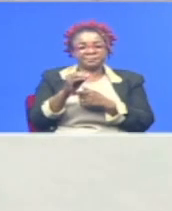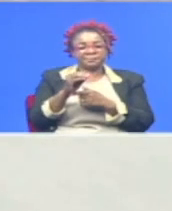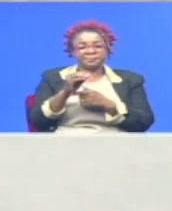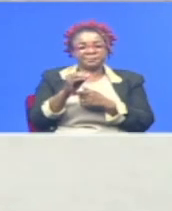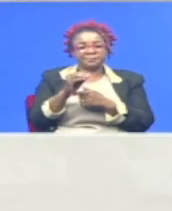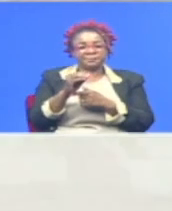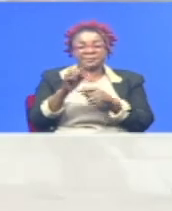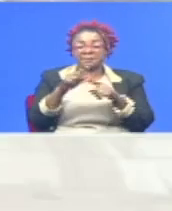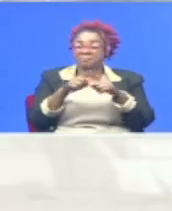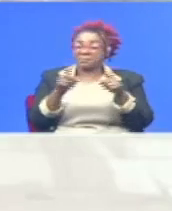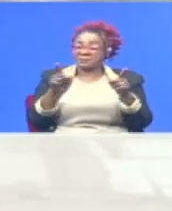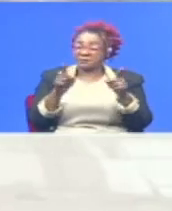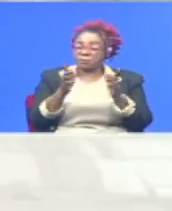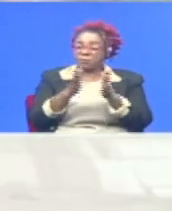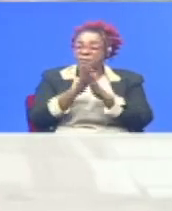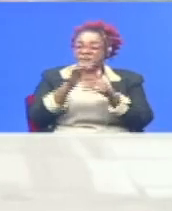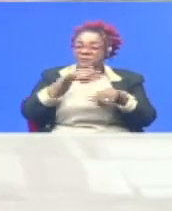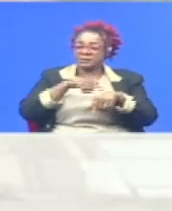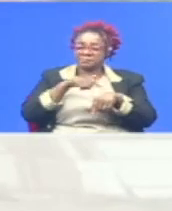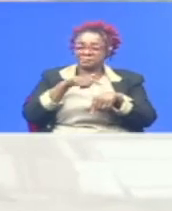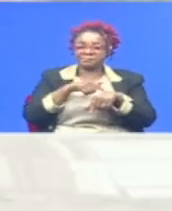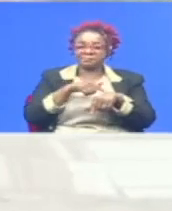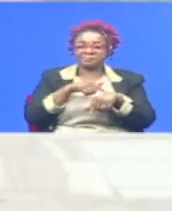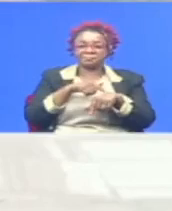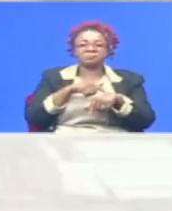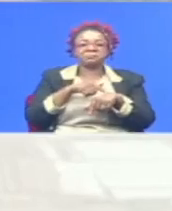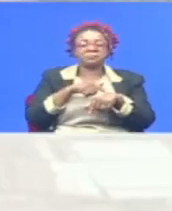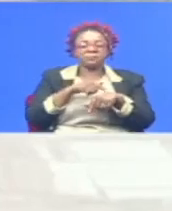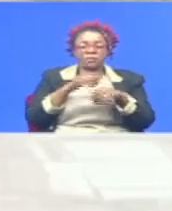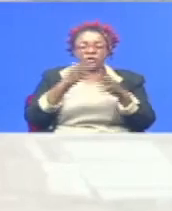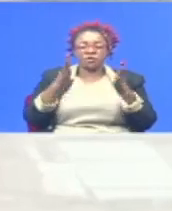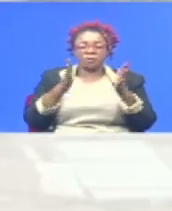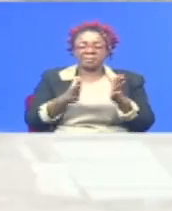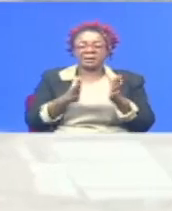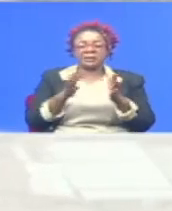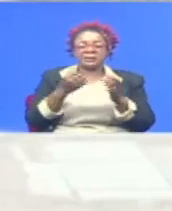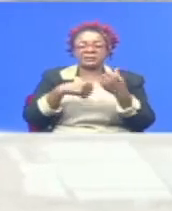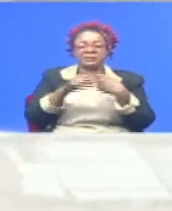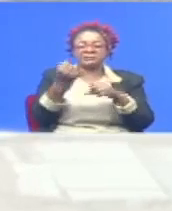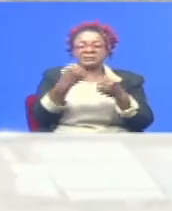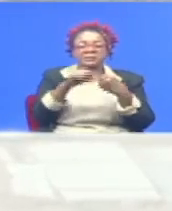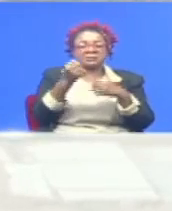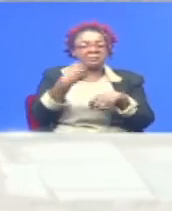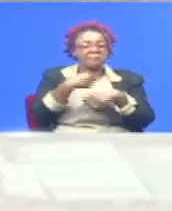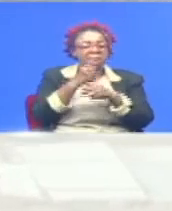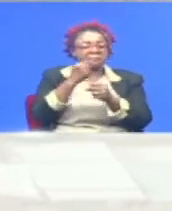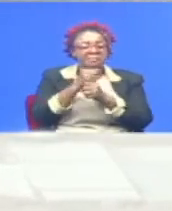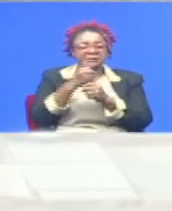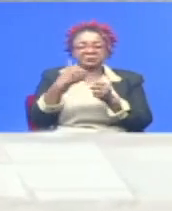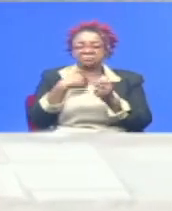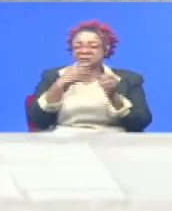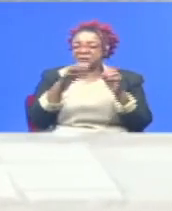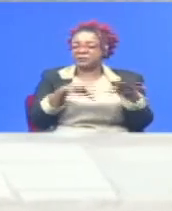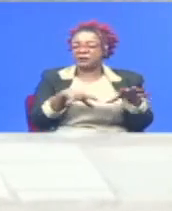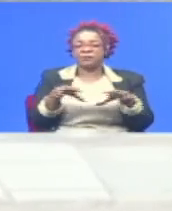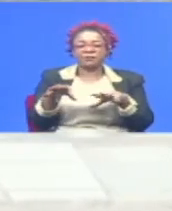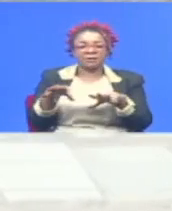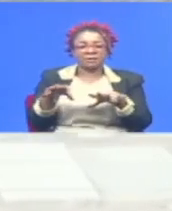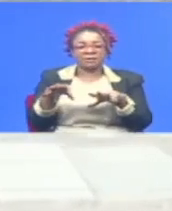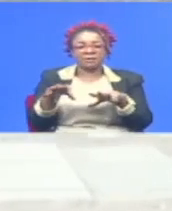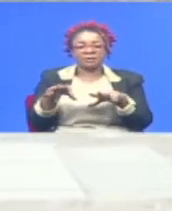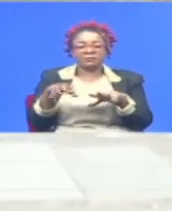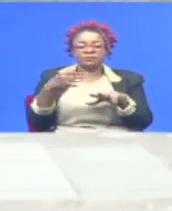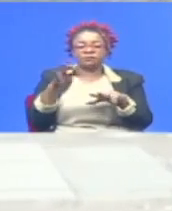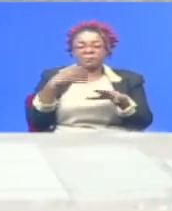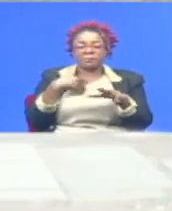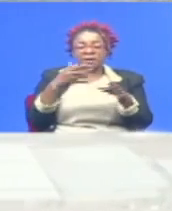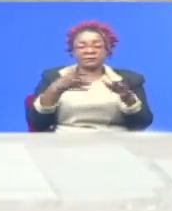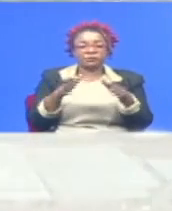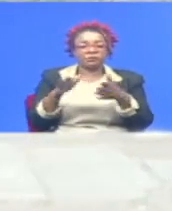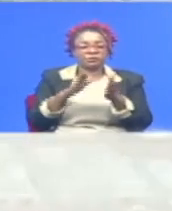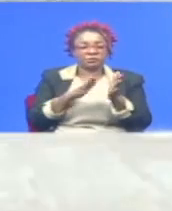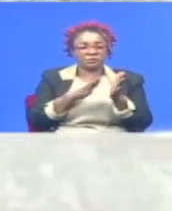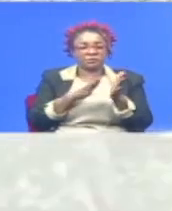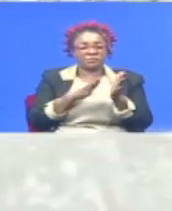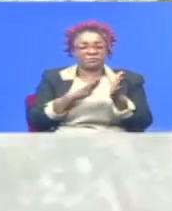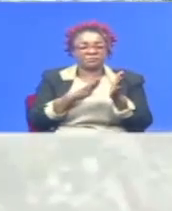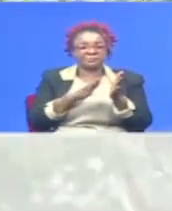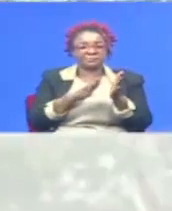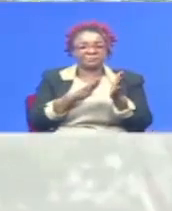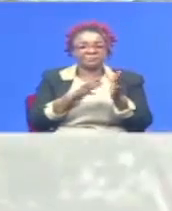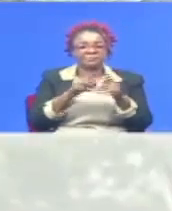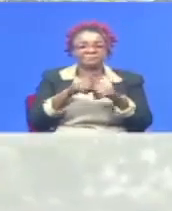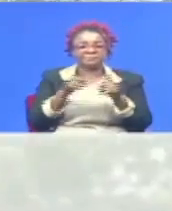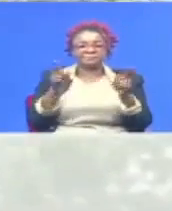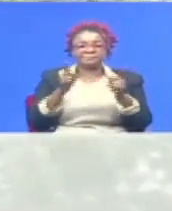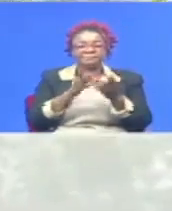But with time, human activities have defaced me, altering the flow of life from my source. But